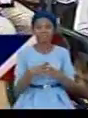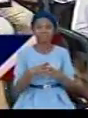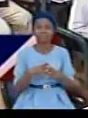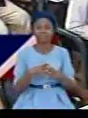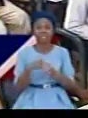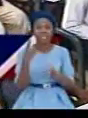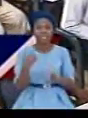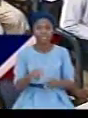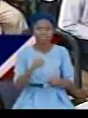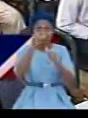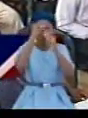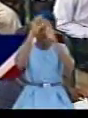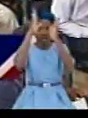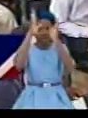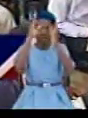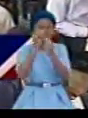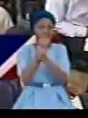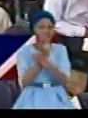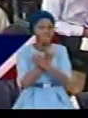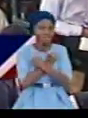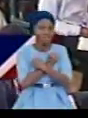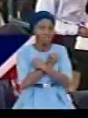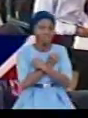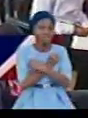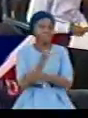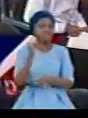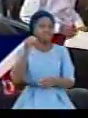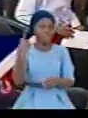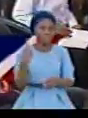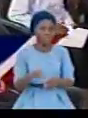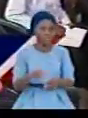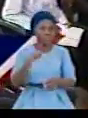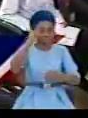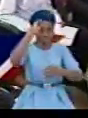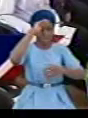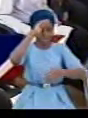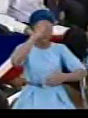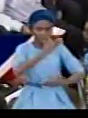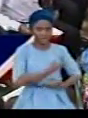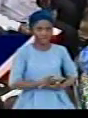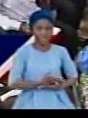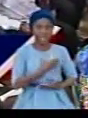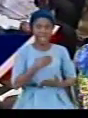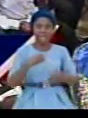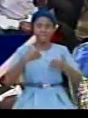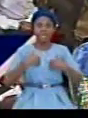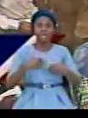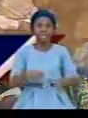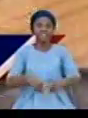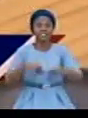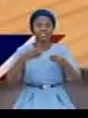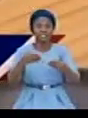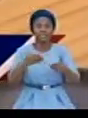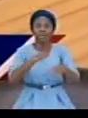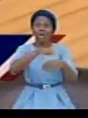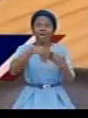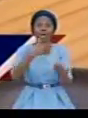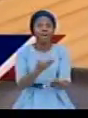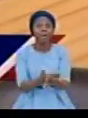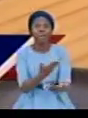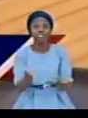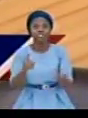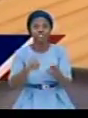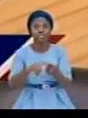Father loveth the Son and has given all things into